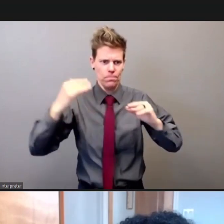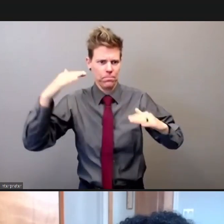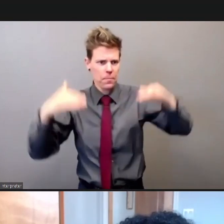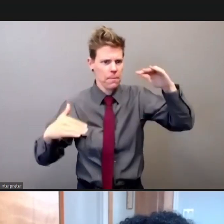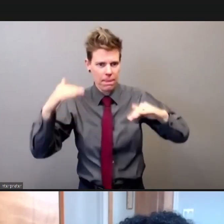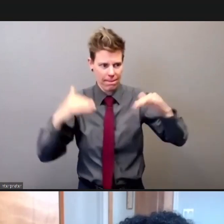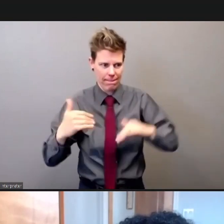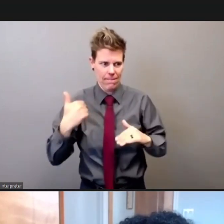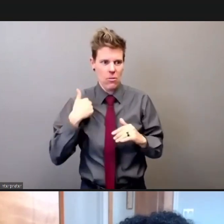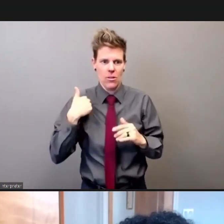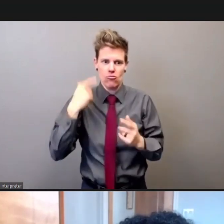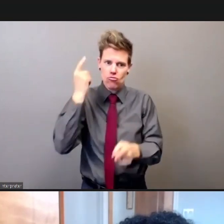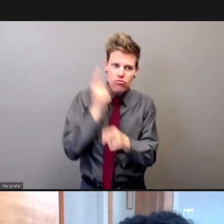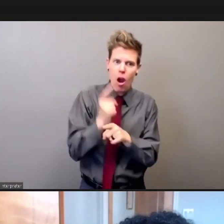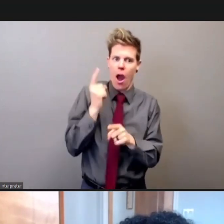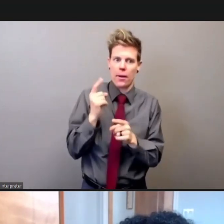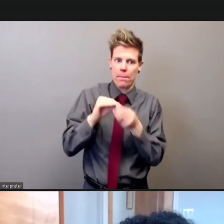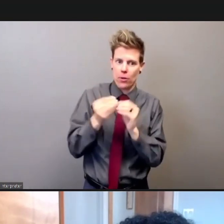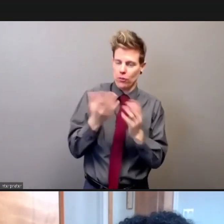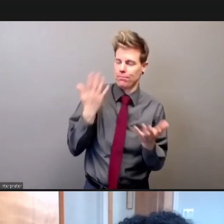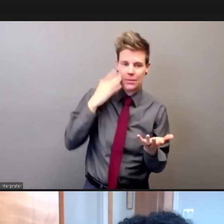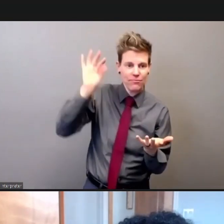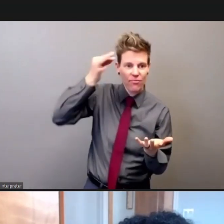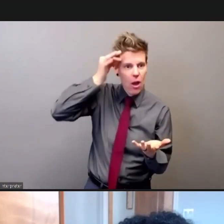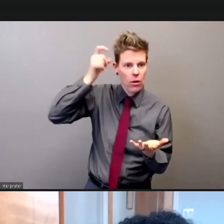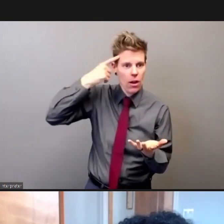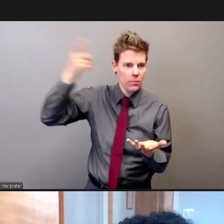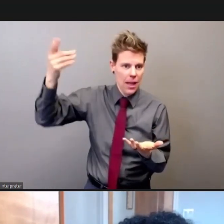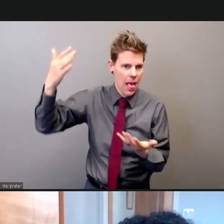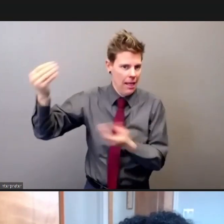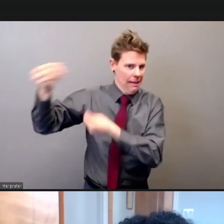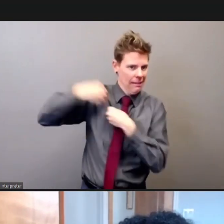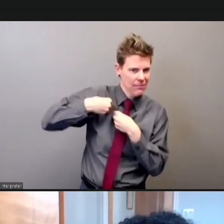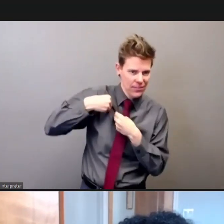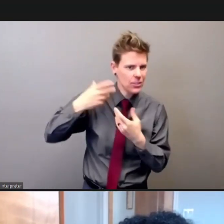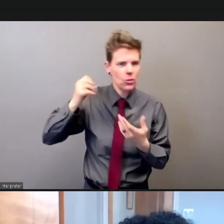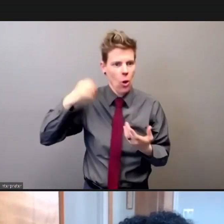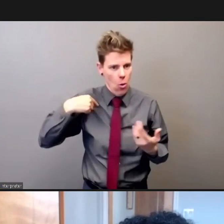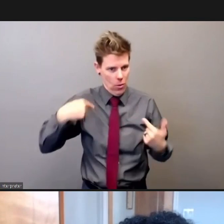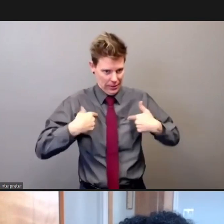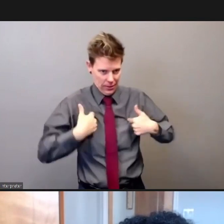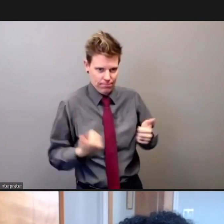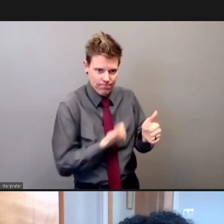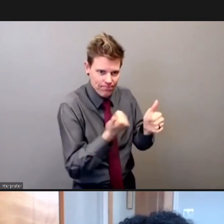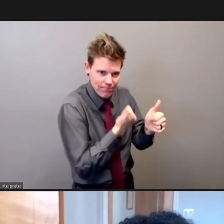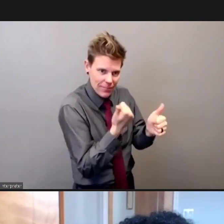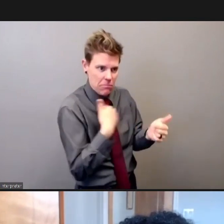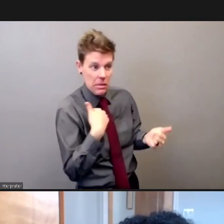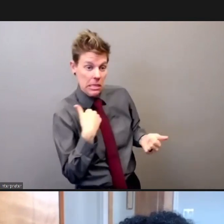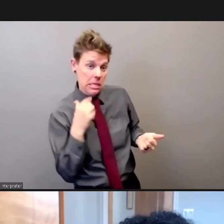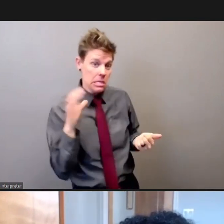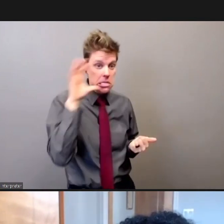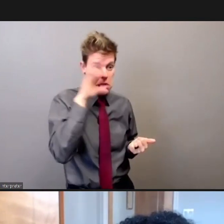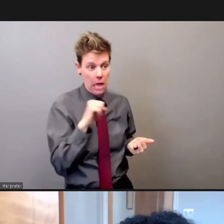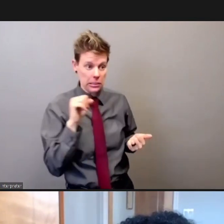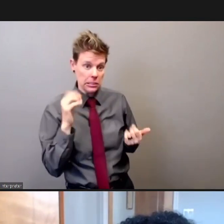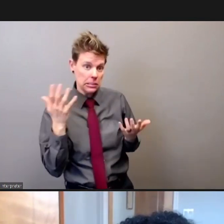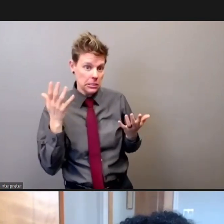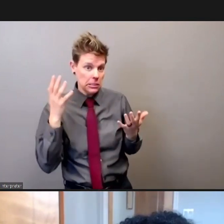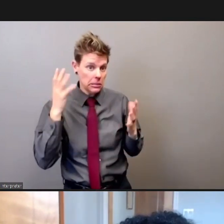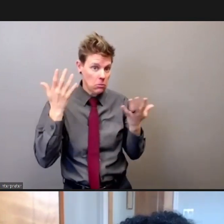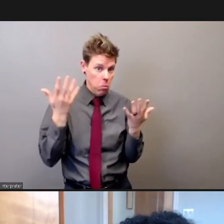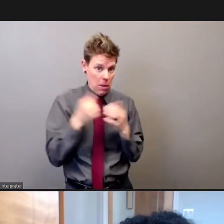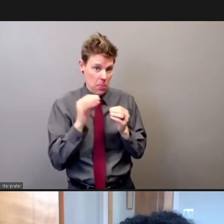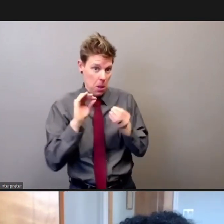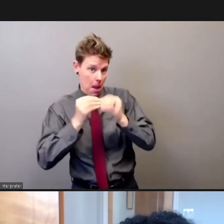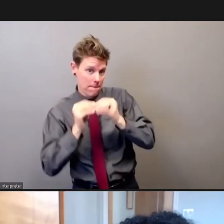it. My expectation is that the Biden administration will clearly give that to us. I couldn't get it for testing